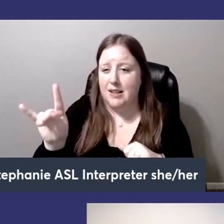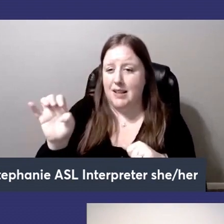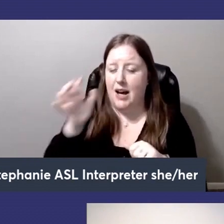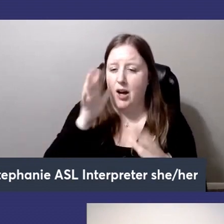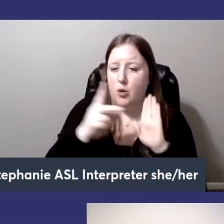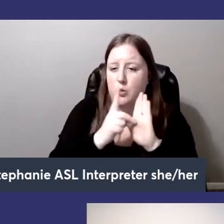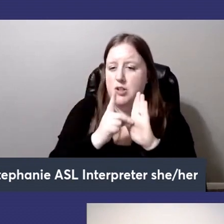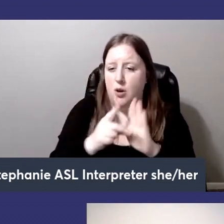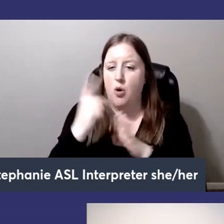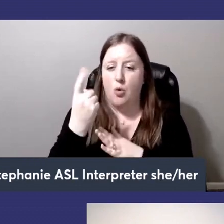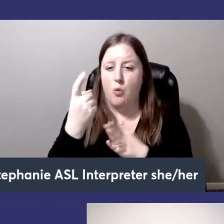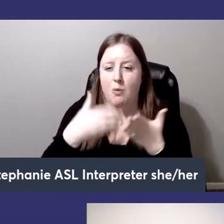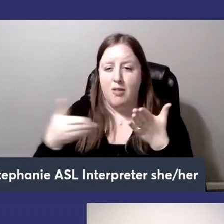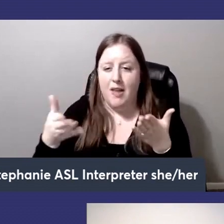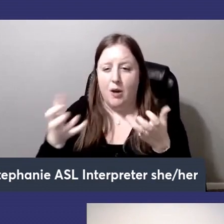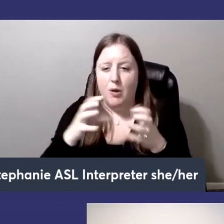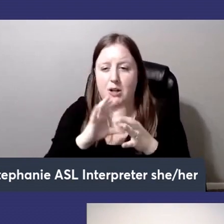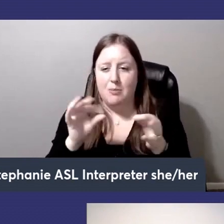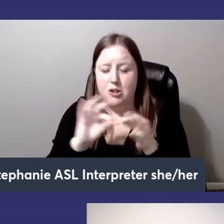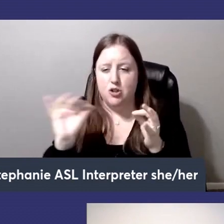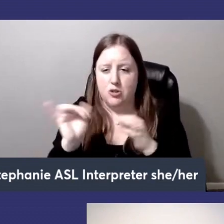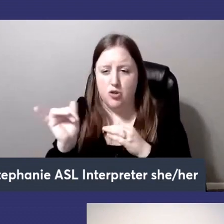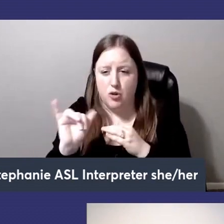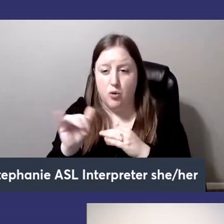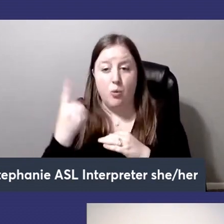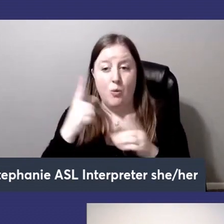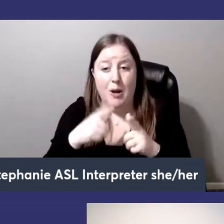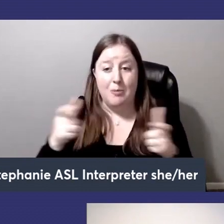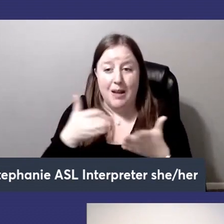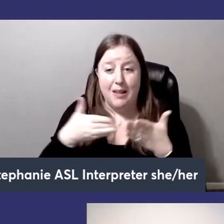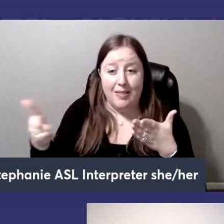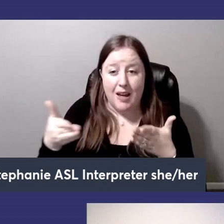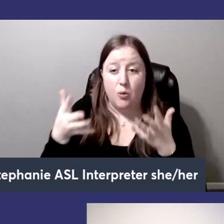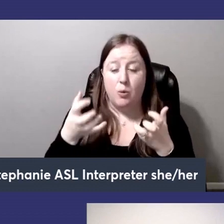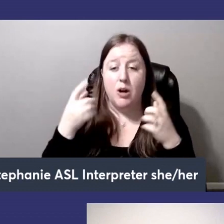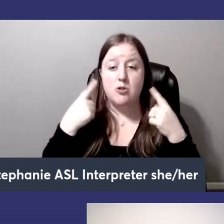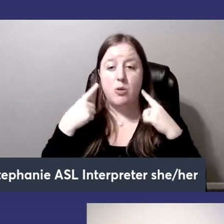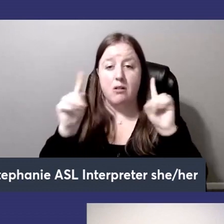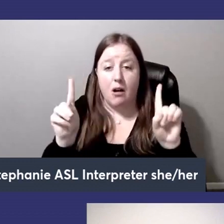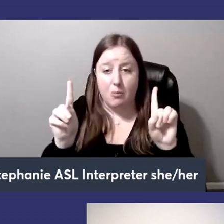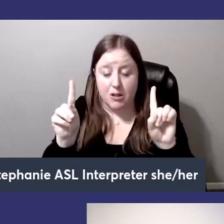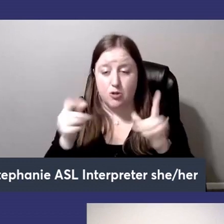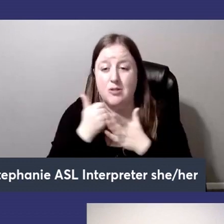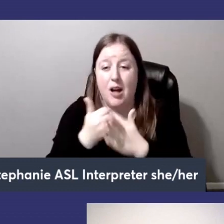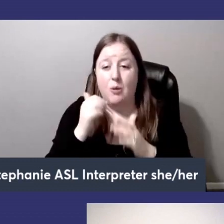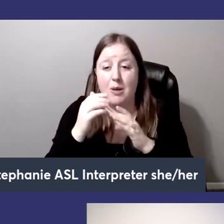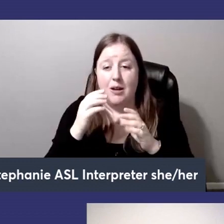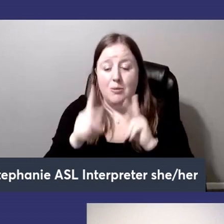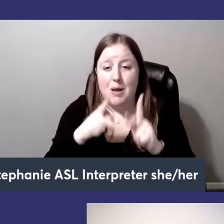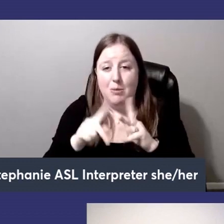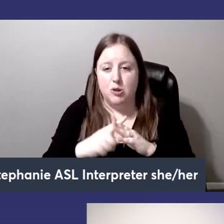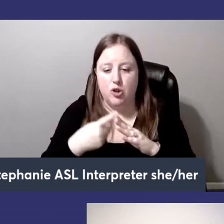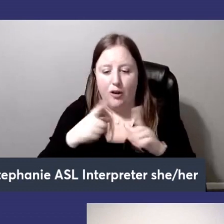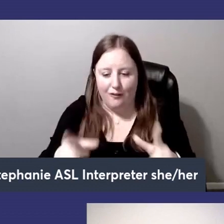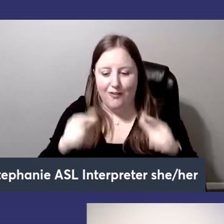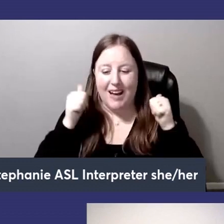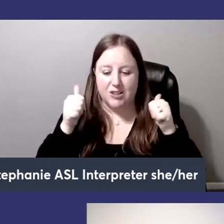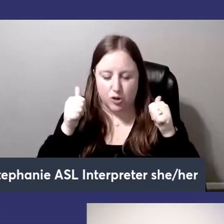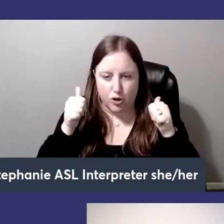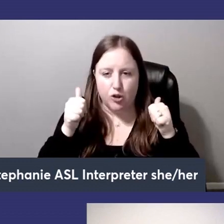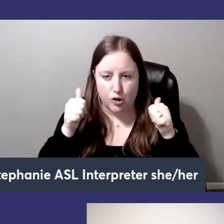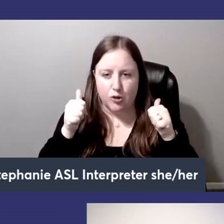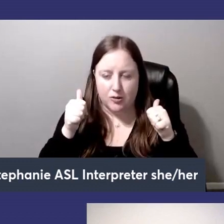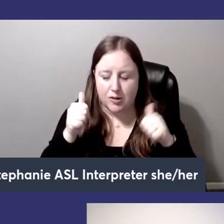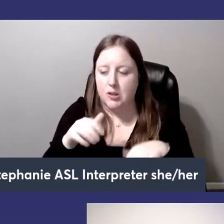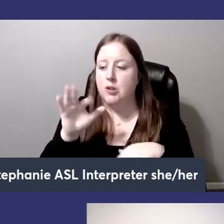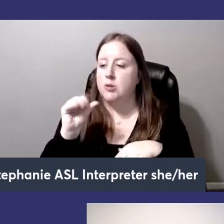one other thing I wanted to call out, one of the other please. big things that we wanted to accomplish with this was helping people get started faster on AWS. Yeah. Right. And